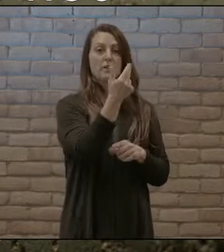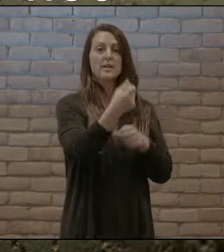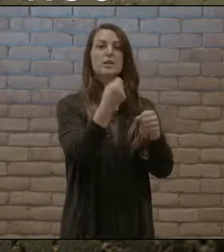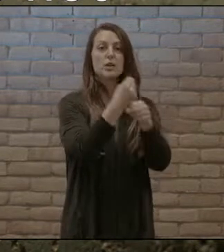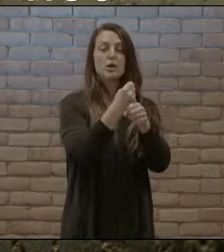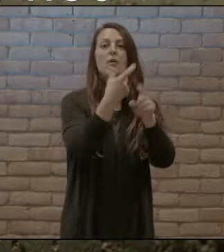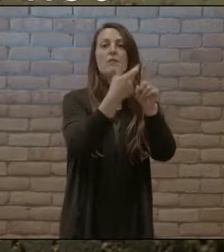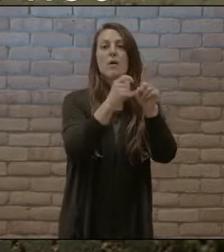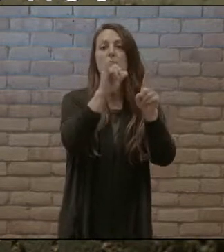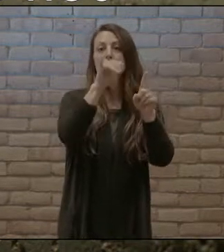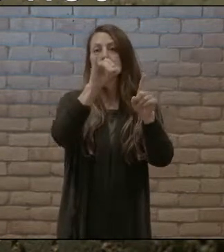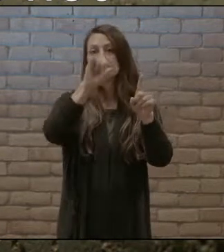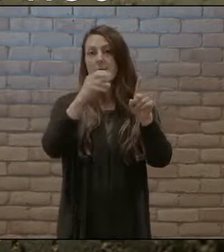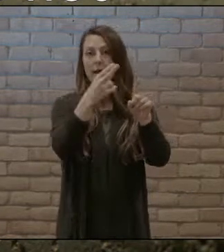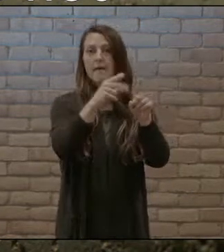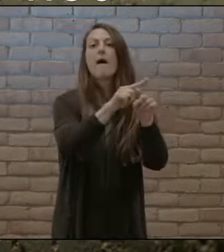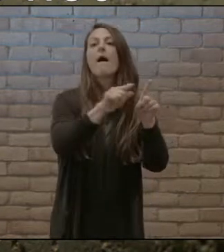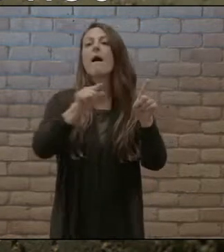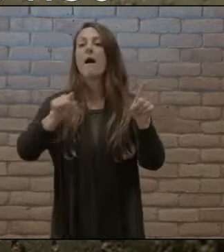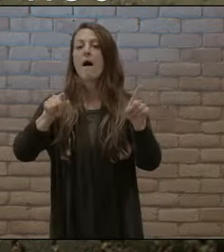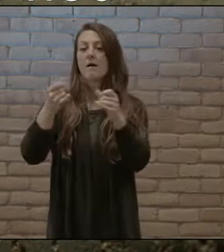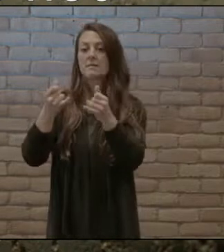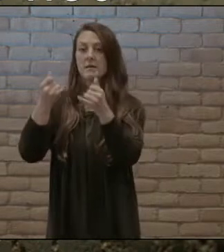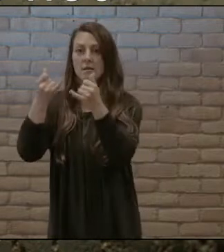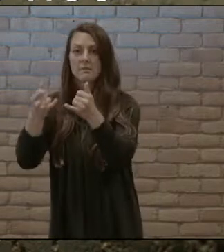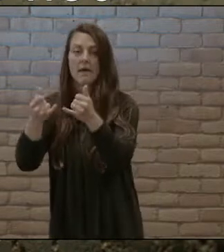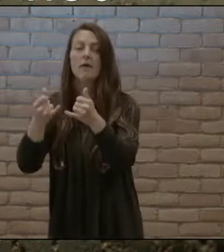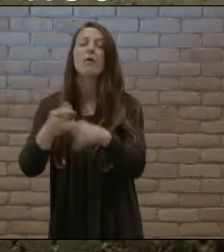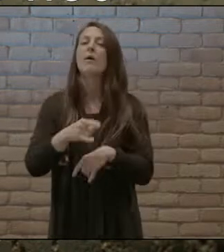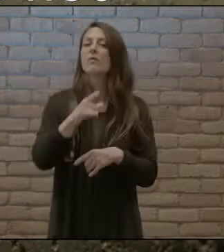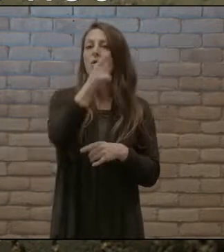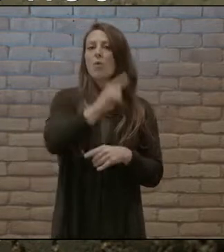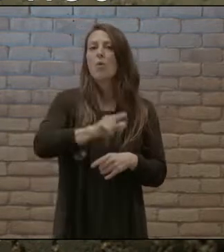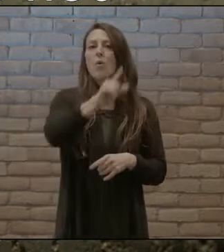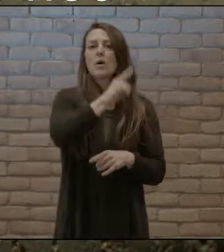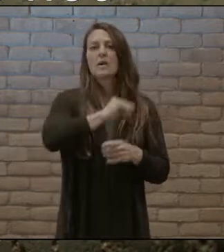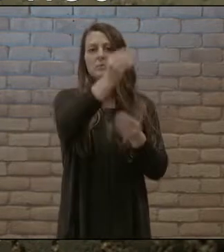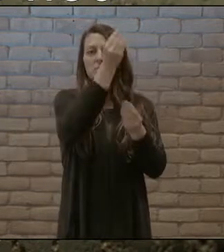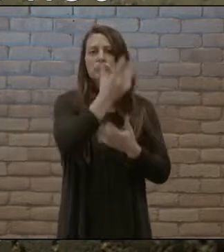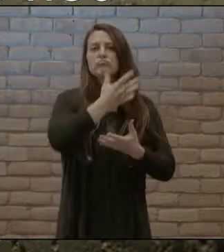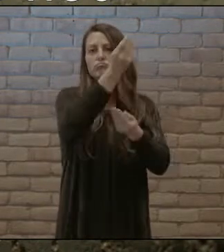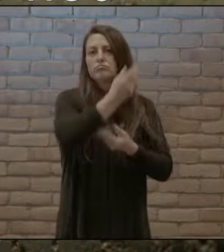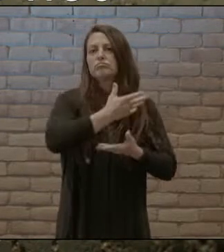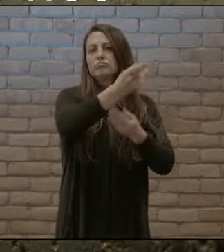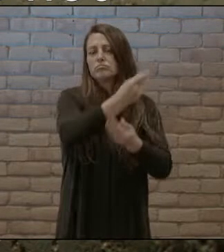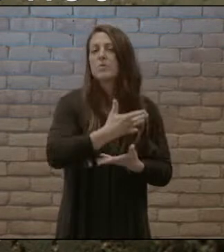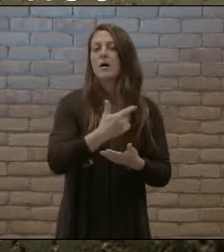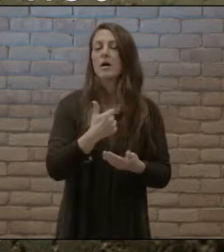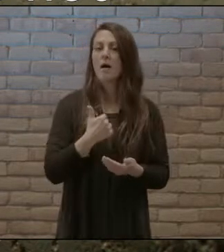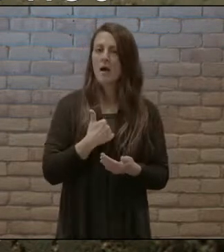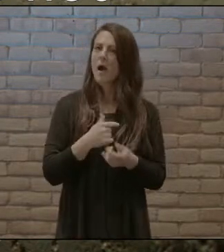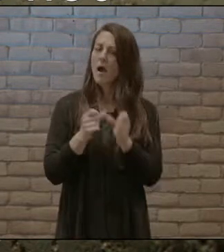Amon, king of Judah, until now, the Lord has been giving me his messages. I have